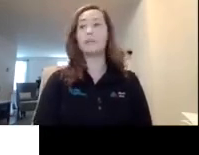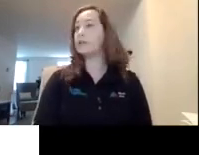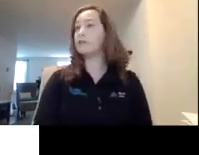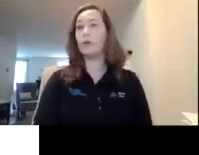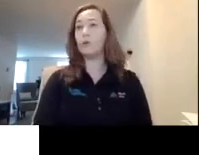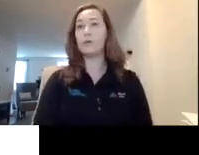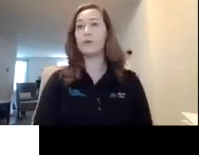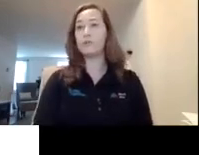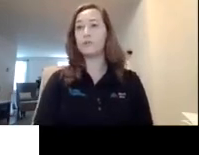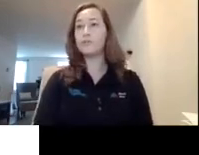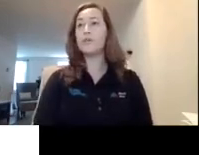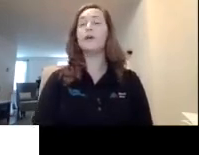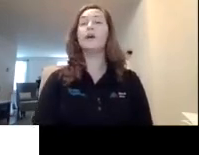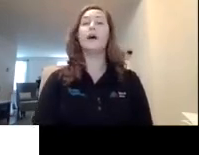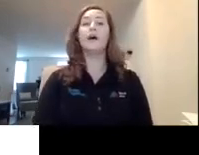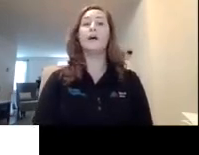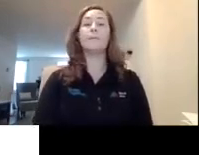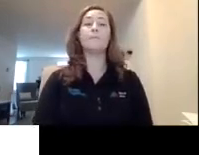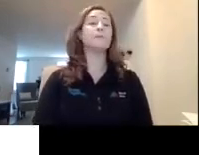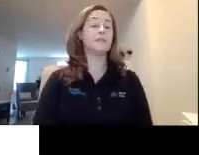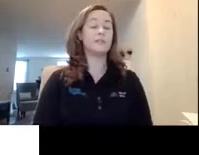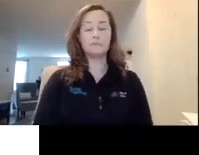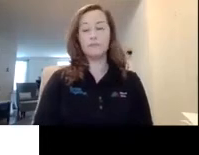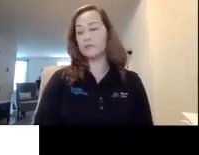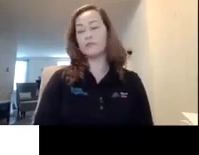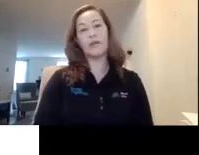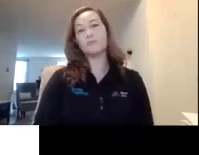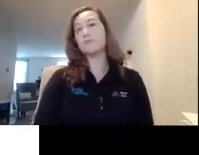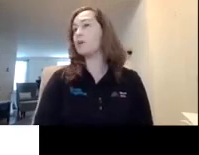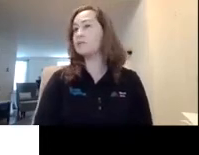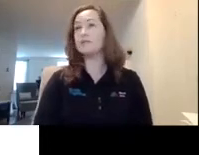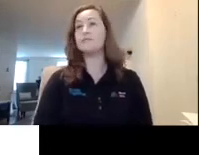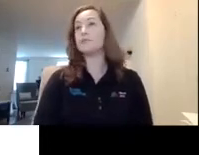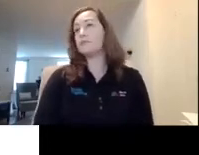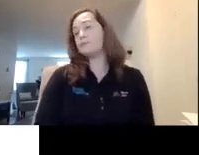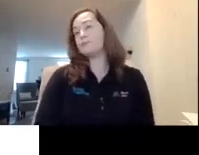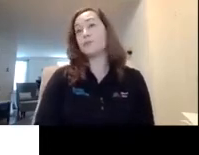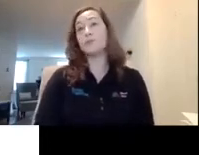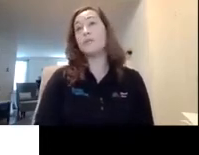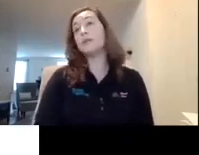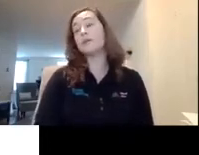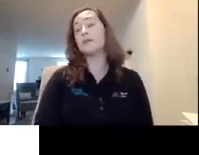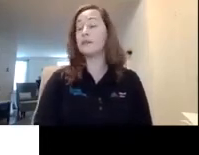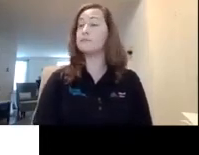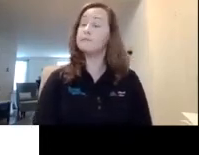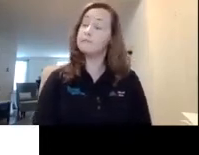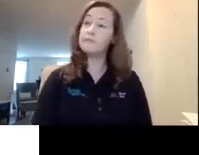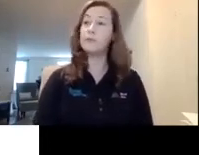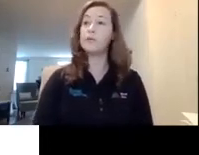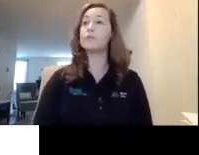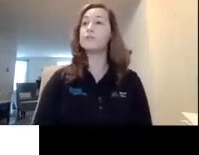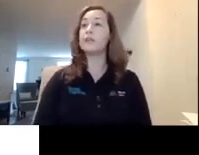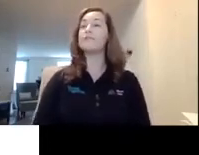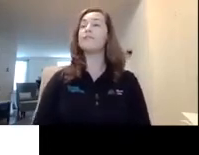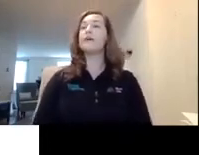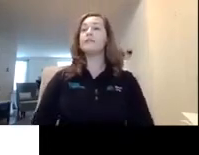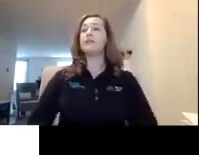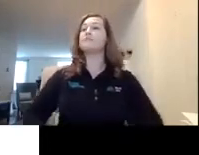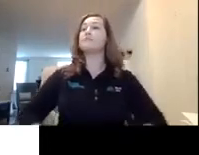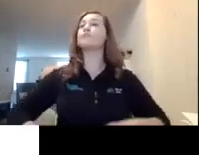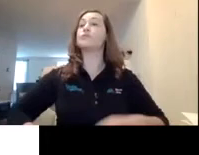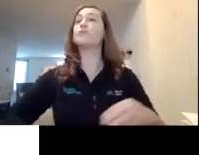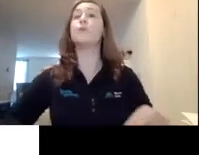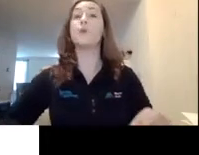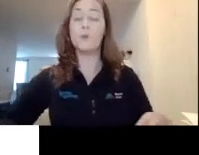despite taking all precautions. But they have to quarantine for 2 weeks, and then when it was safe,